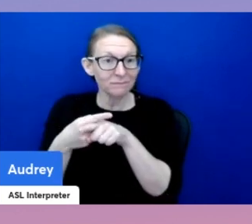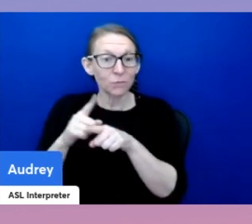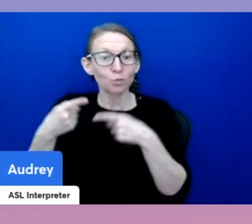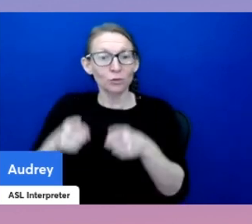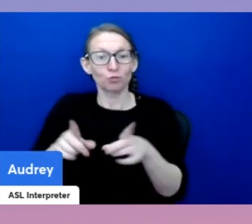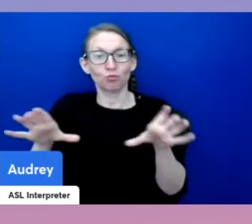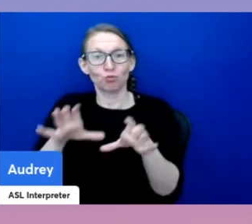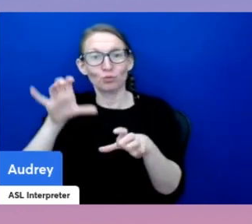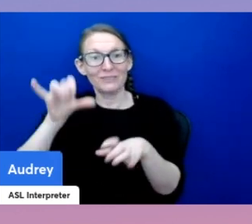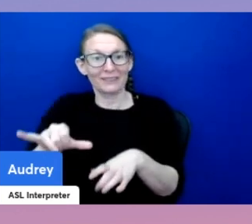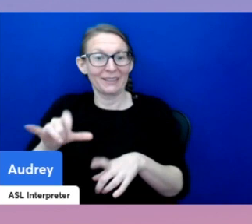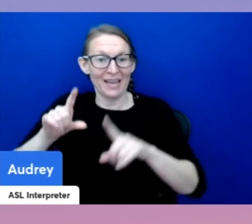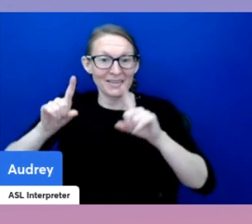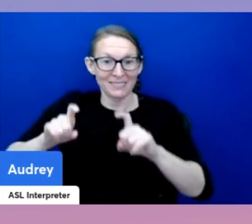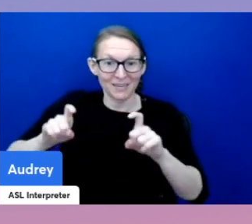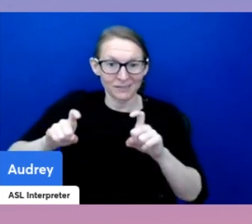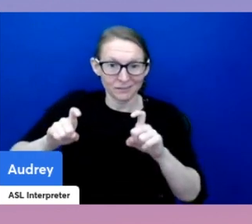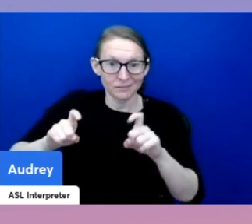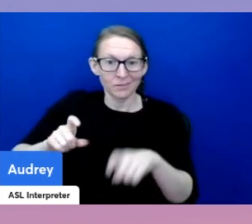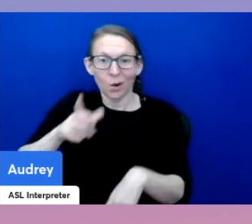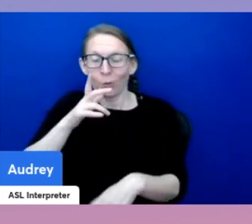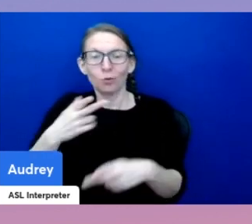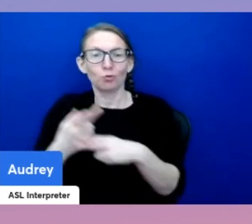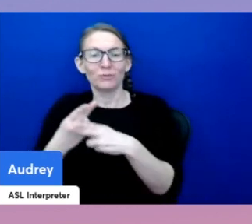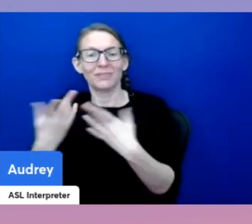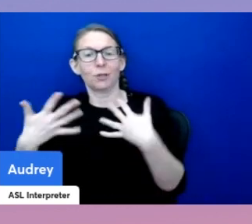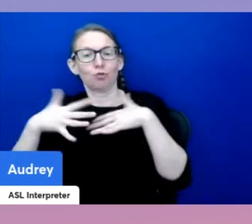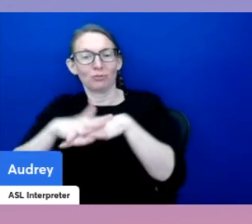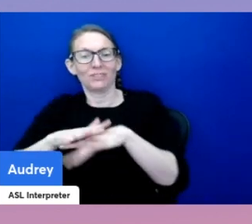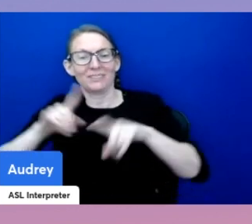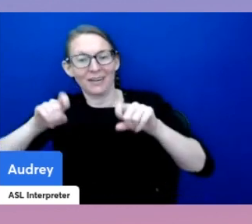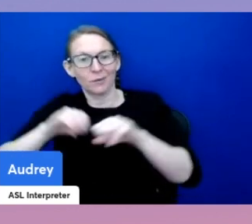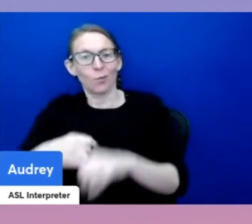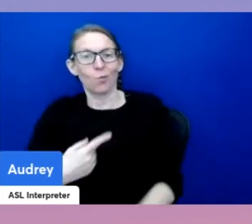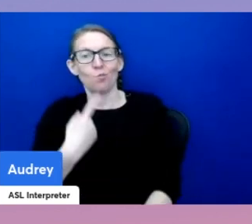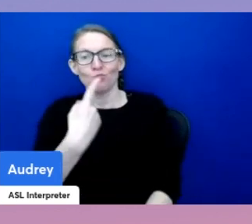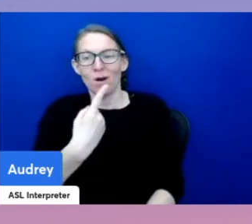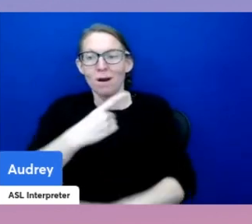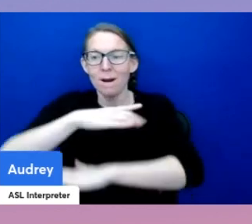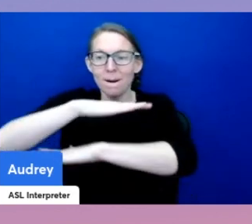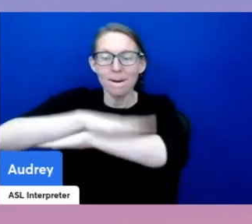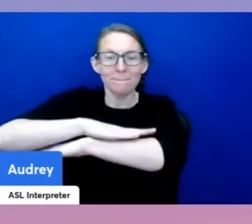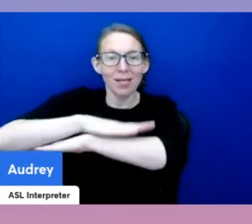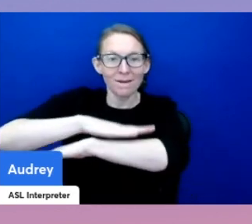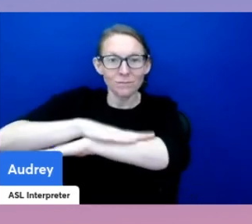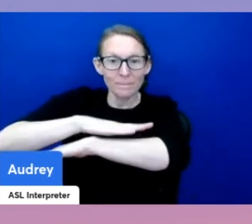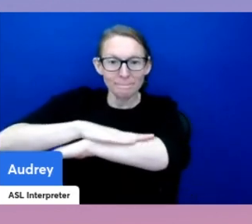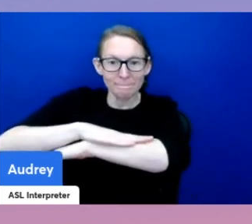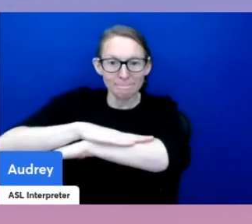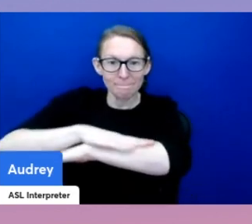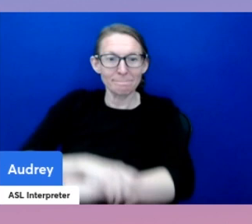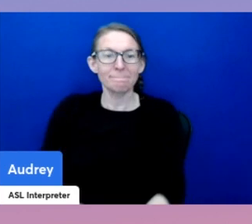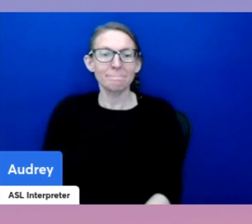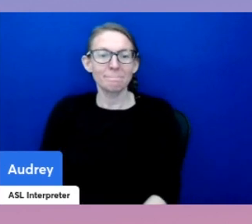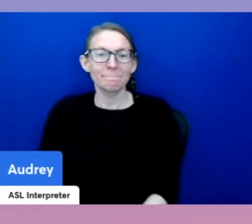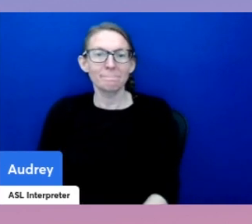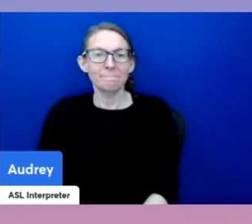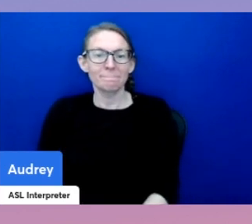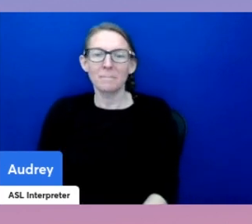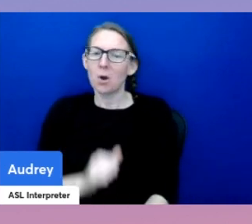I will use integration tests in one platform. I will not run in the both platform.